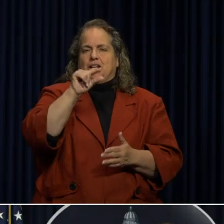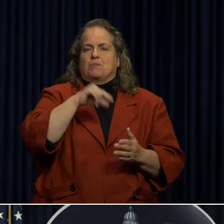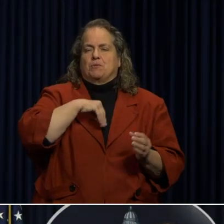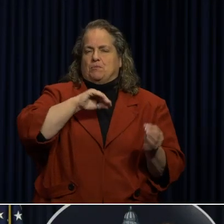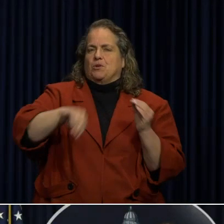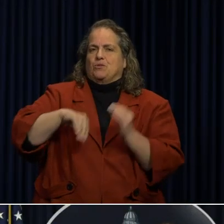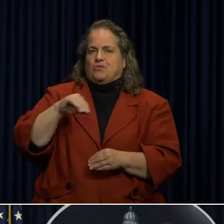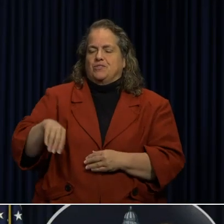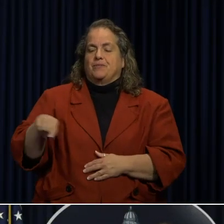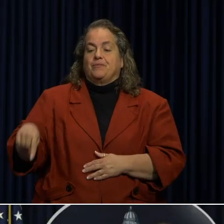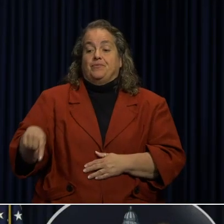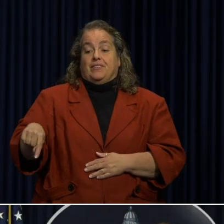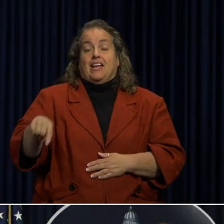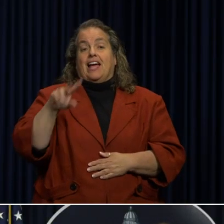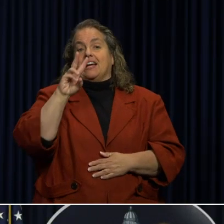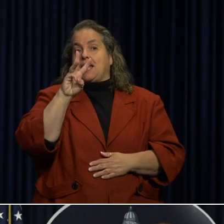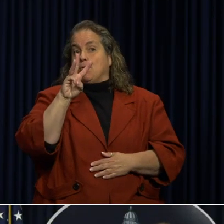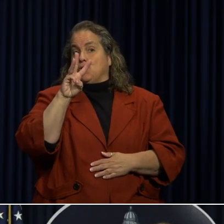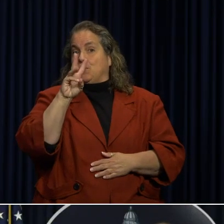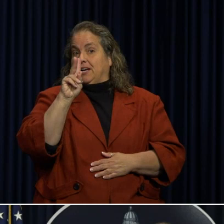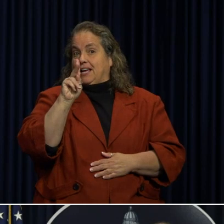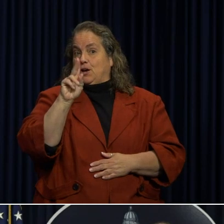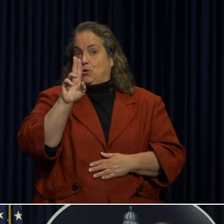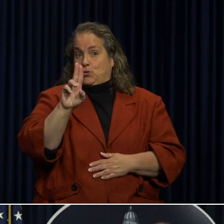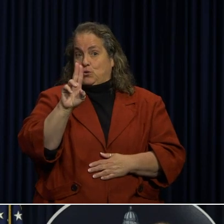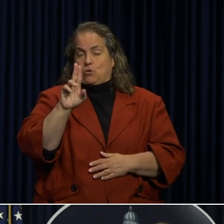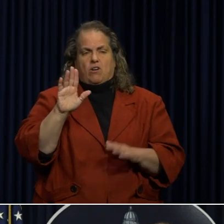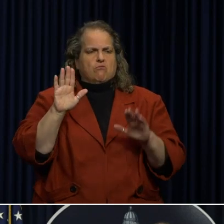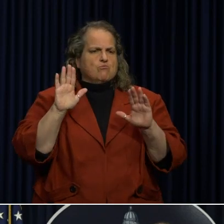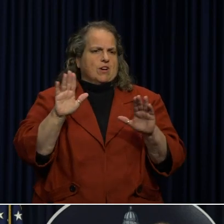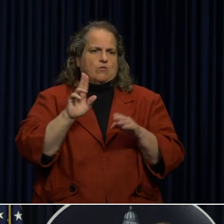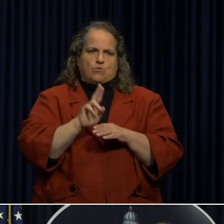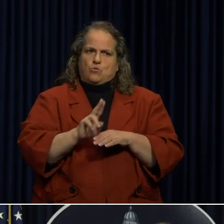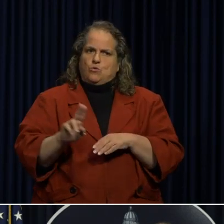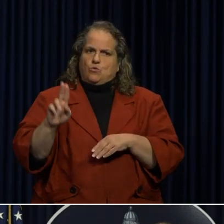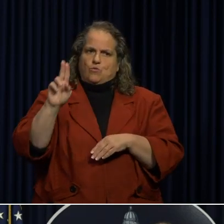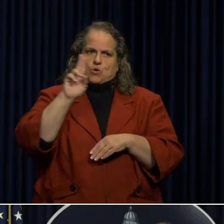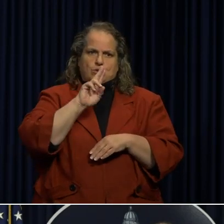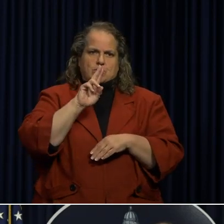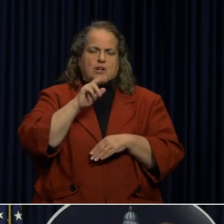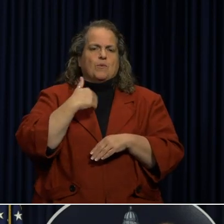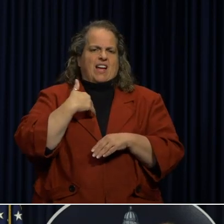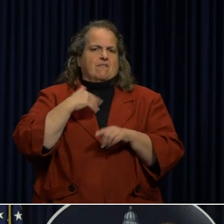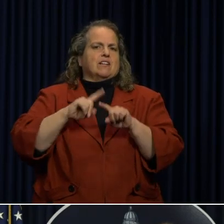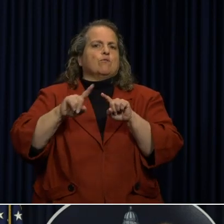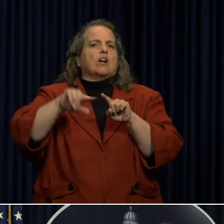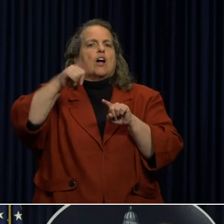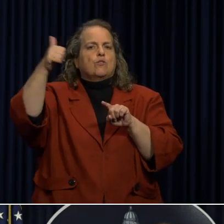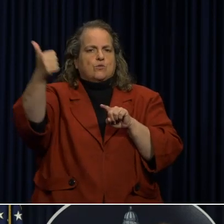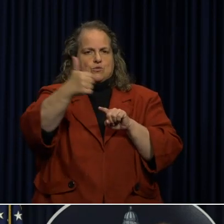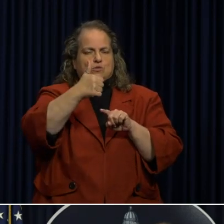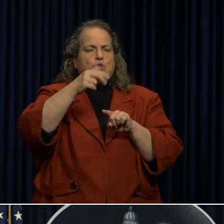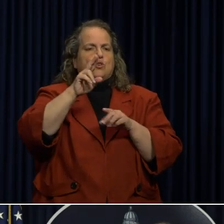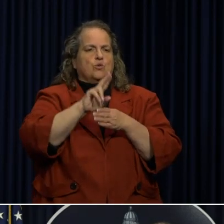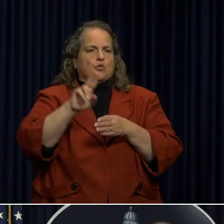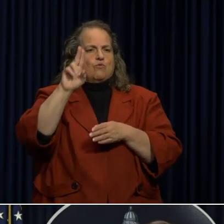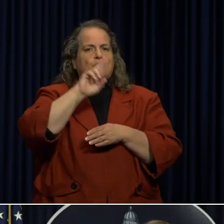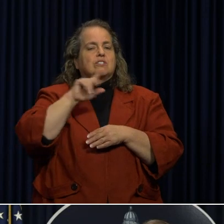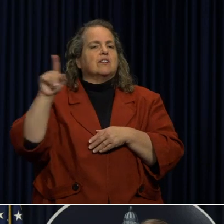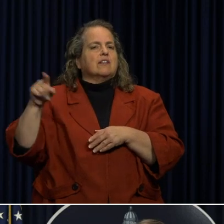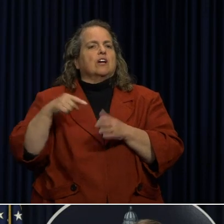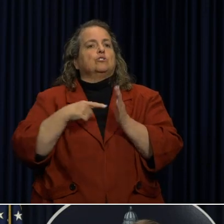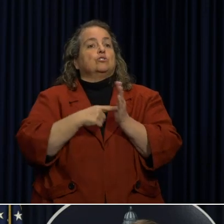All right, this is WKU. Great university. We have featured others at different points, but this is them